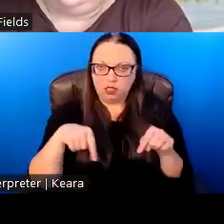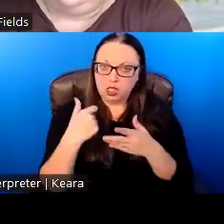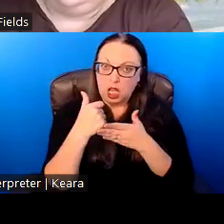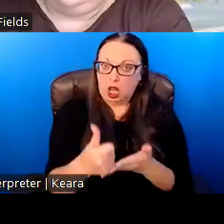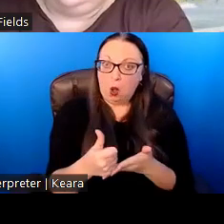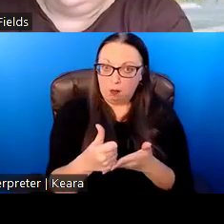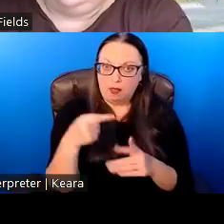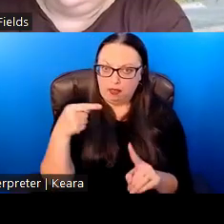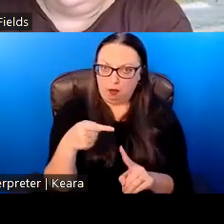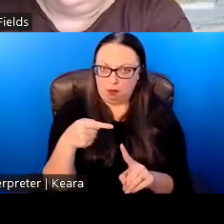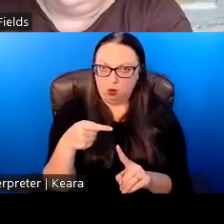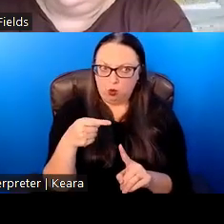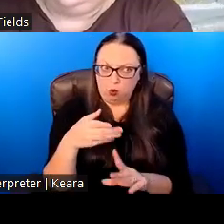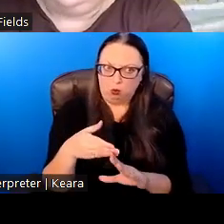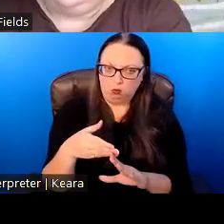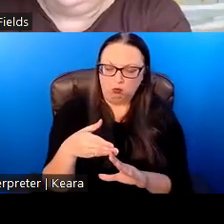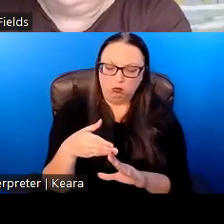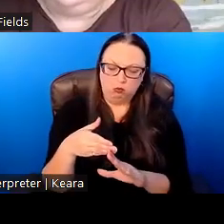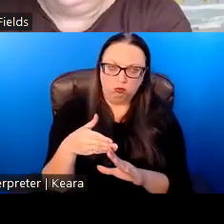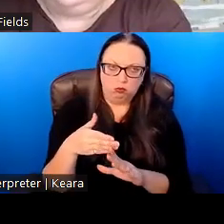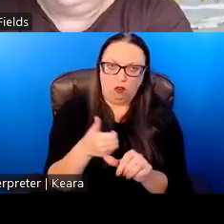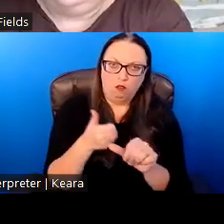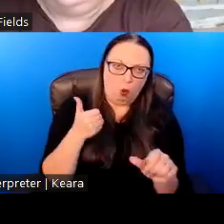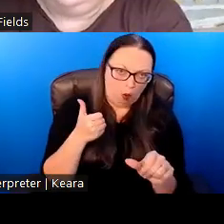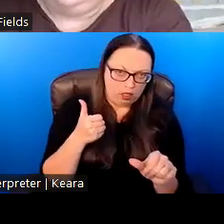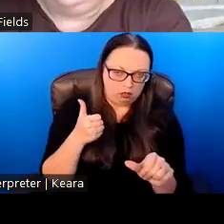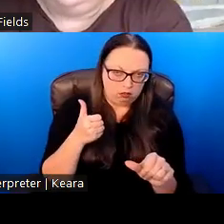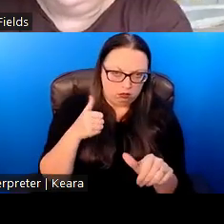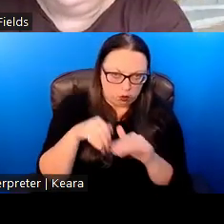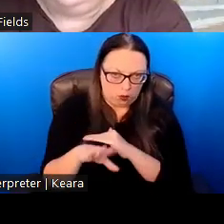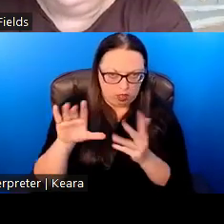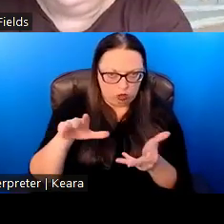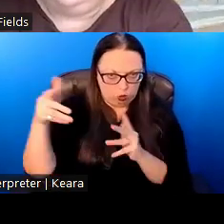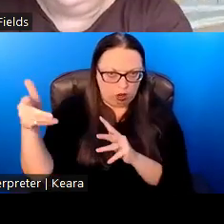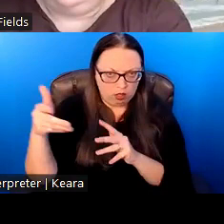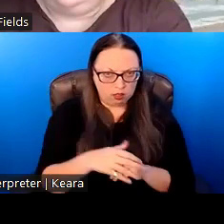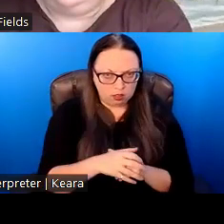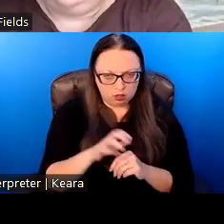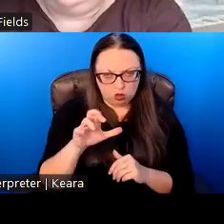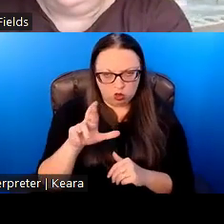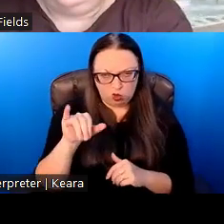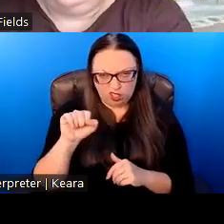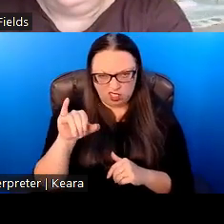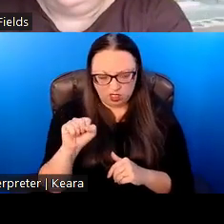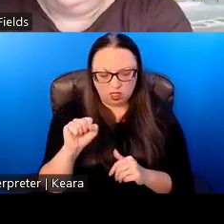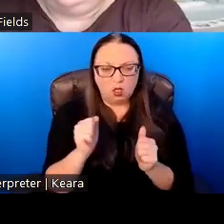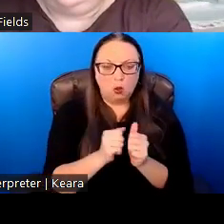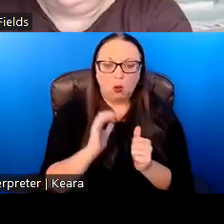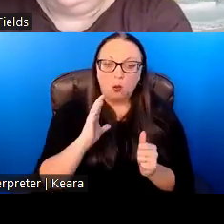them from going into a crisis. And yeah, I want to say, even with the presentation that we